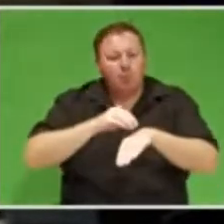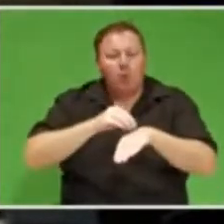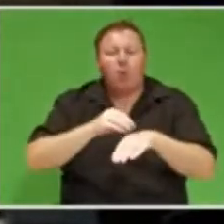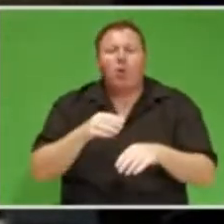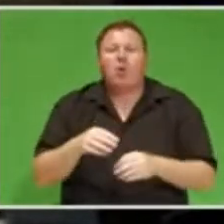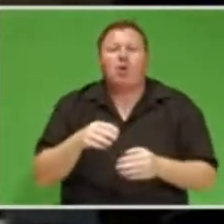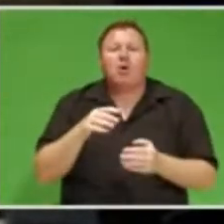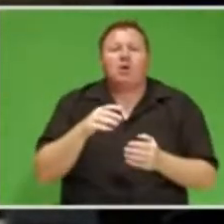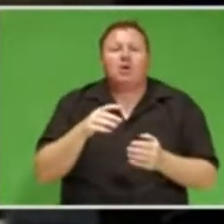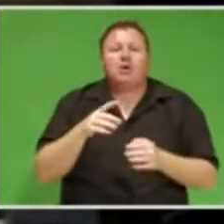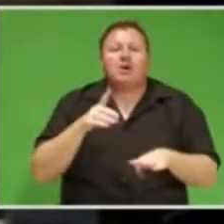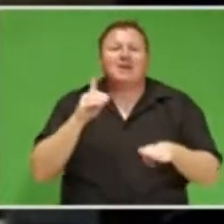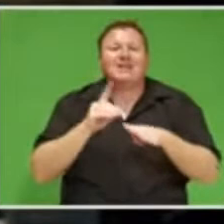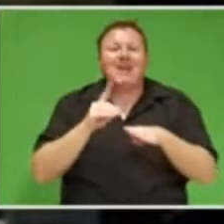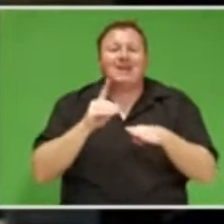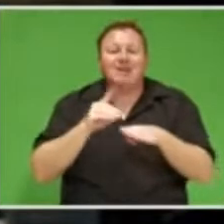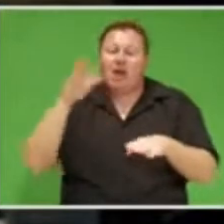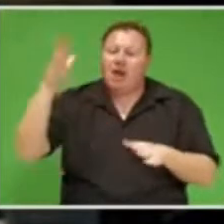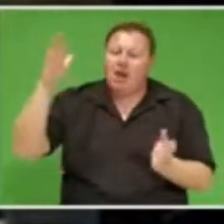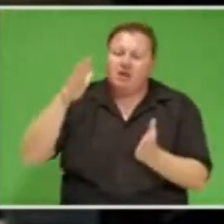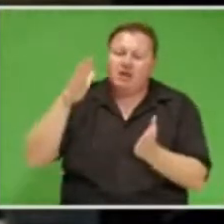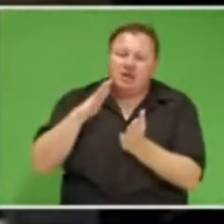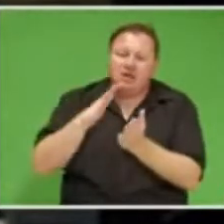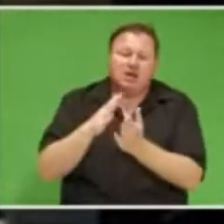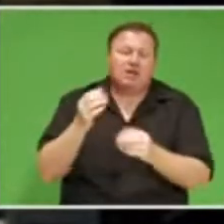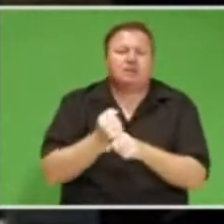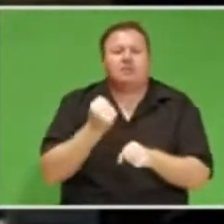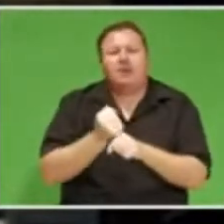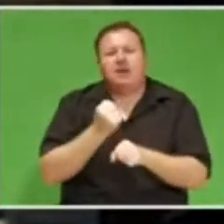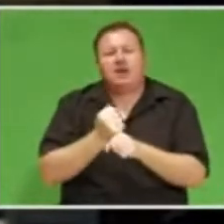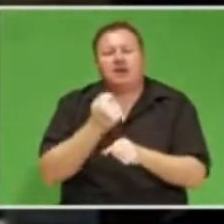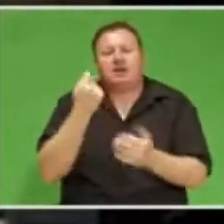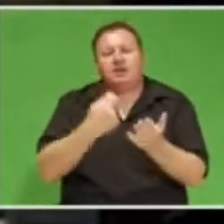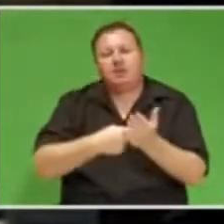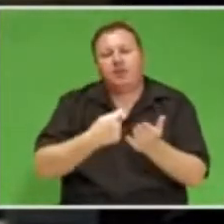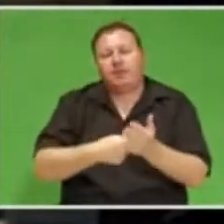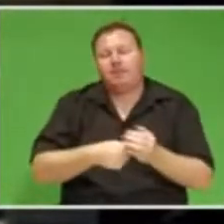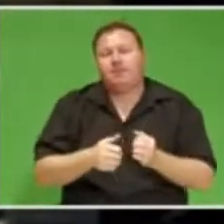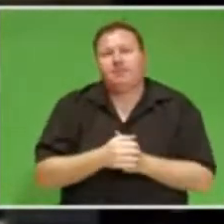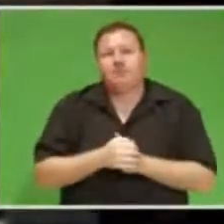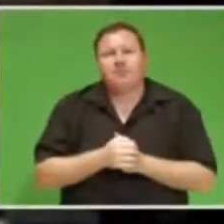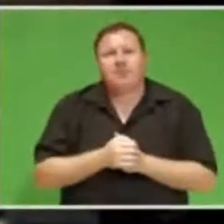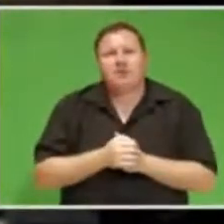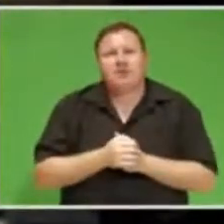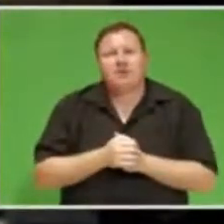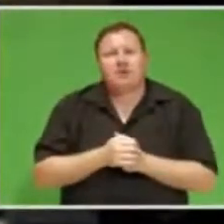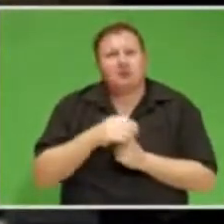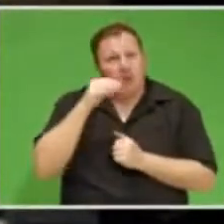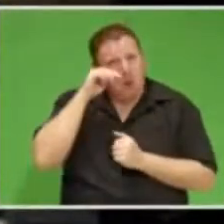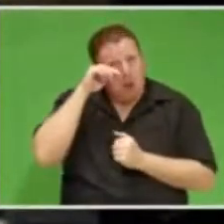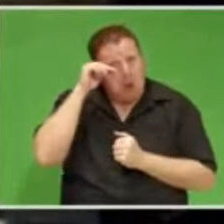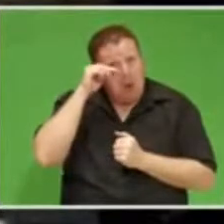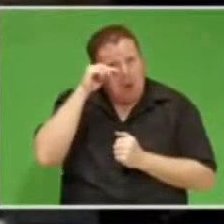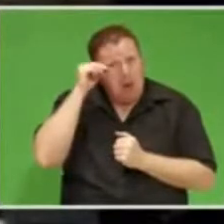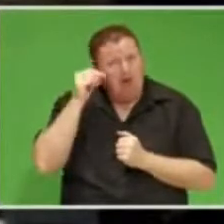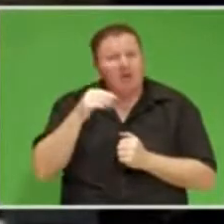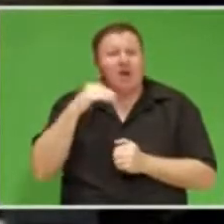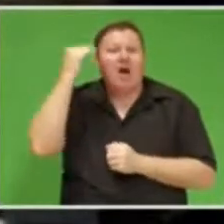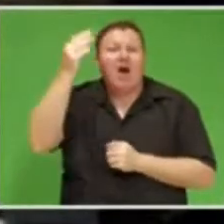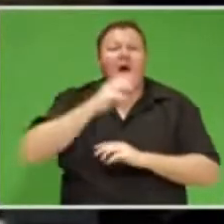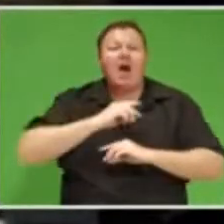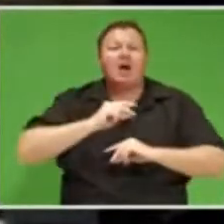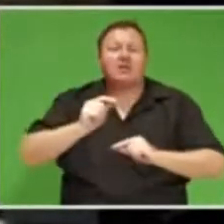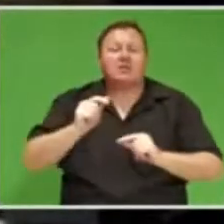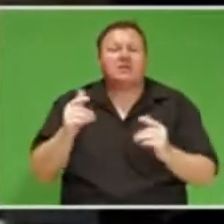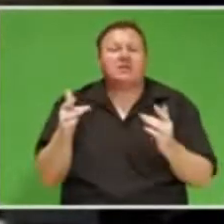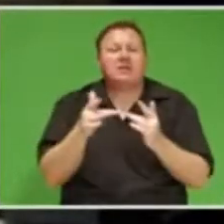These actions will bring us closer to our vision of affordable, high-speed internet access